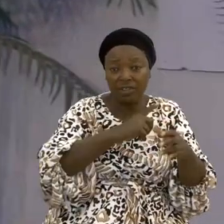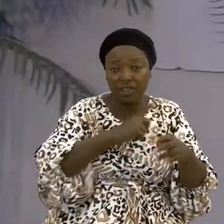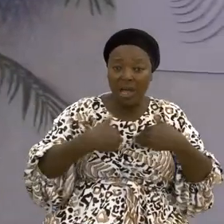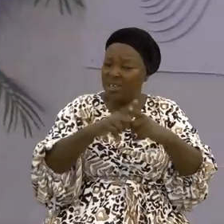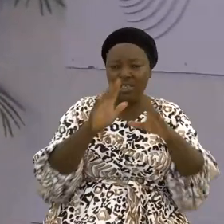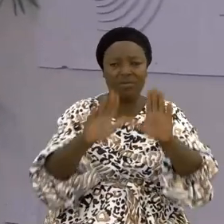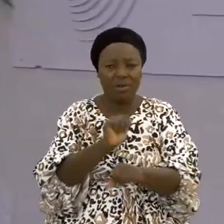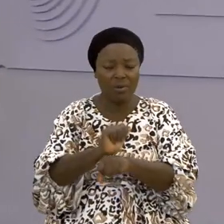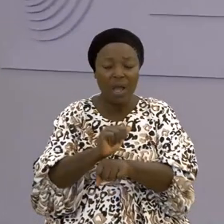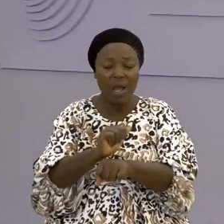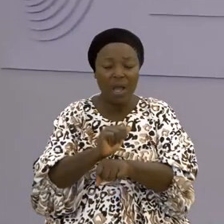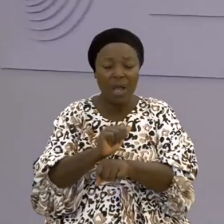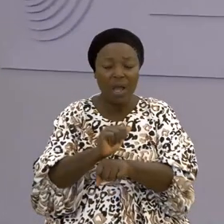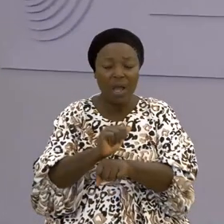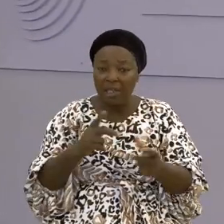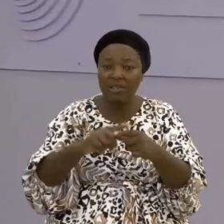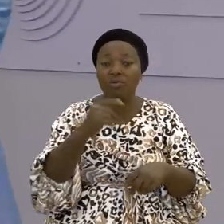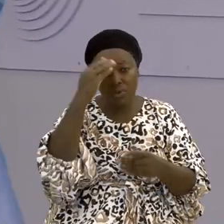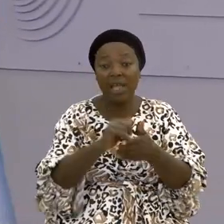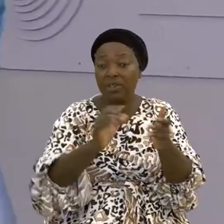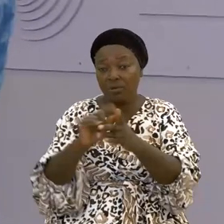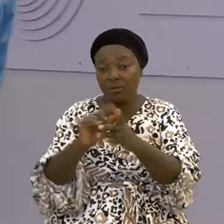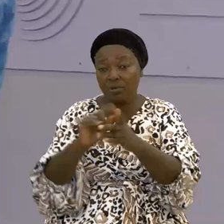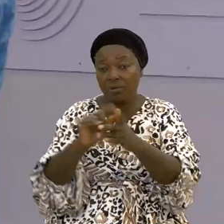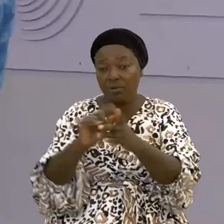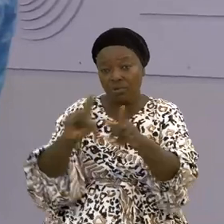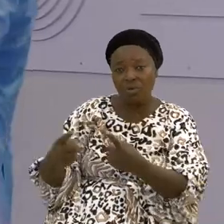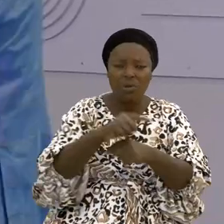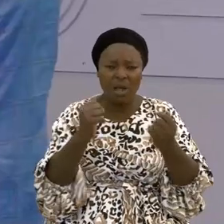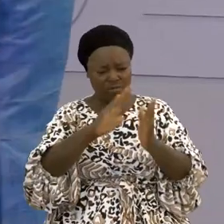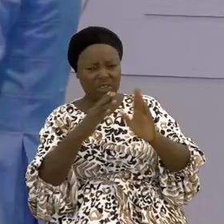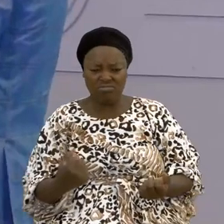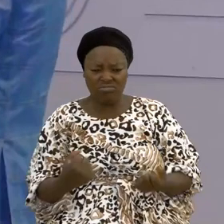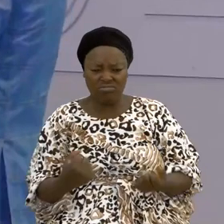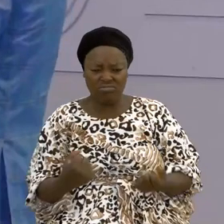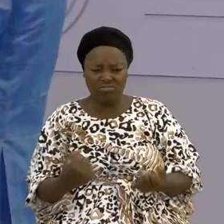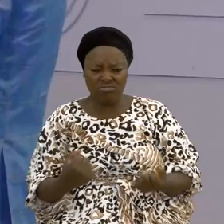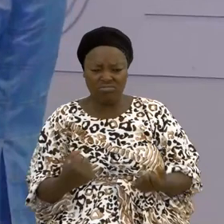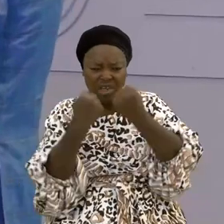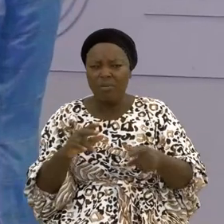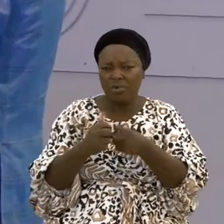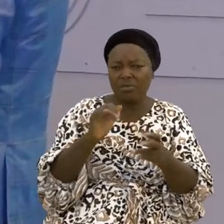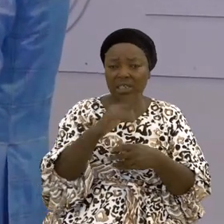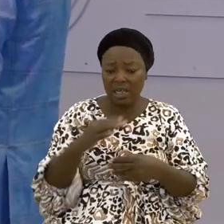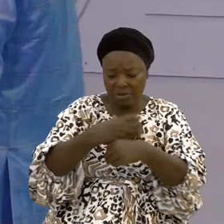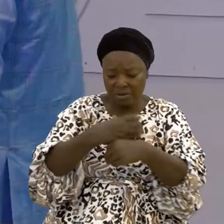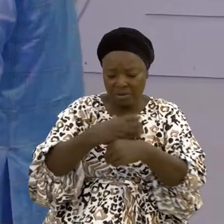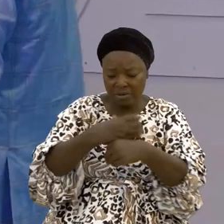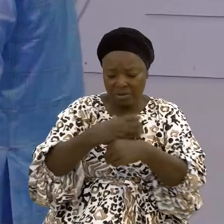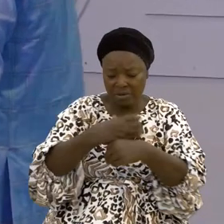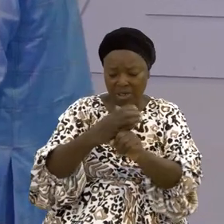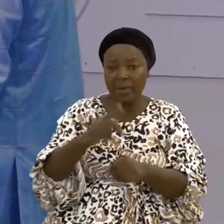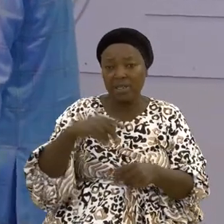go, every day of your life, when you face challenges created by sinful men, created